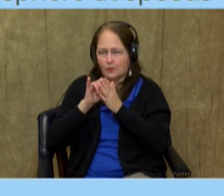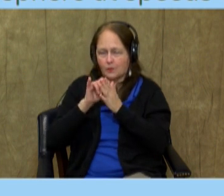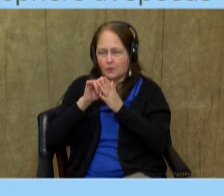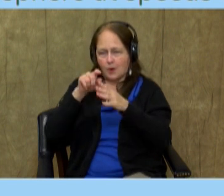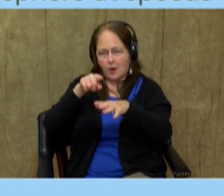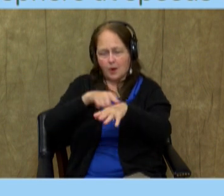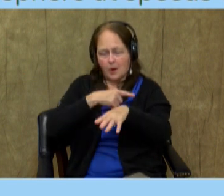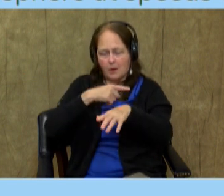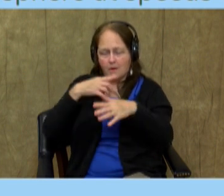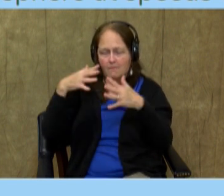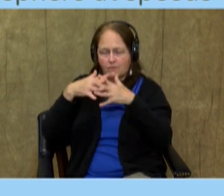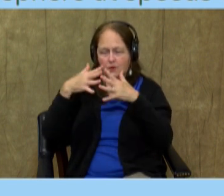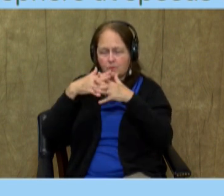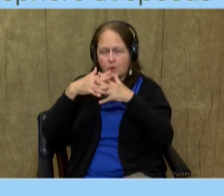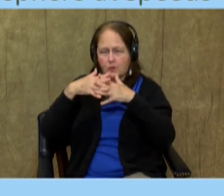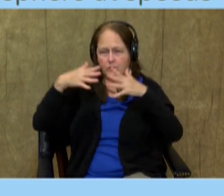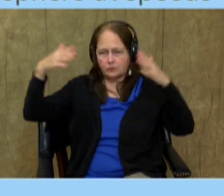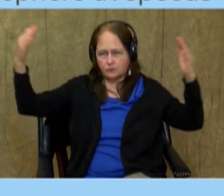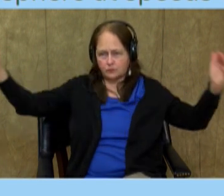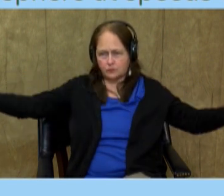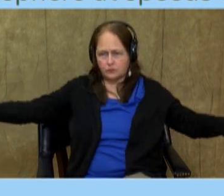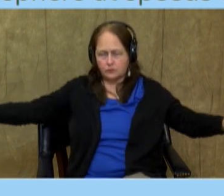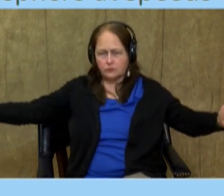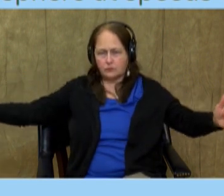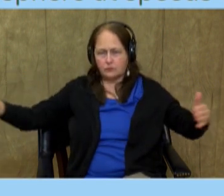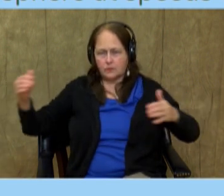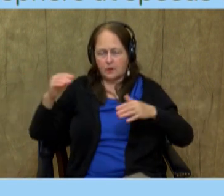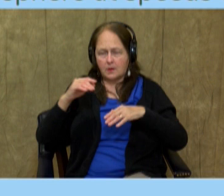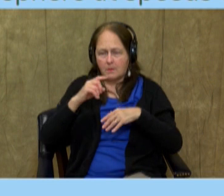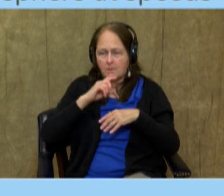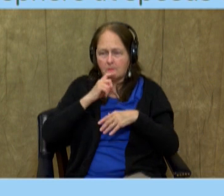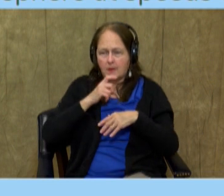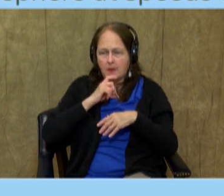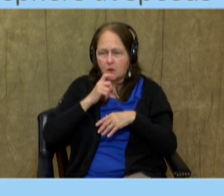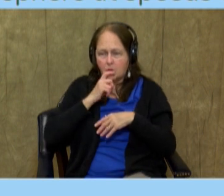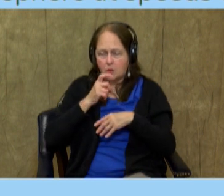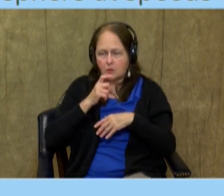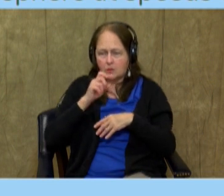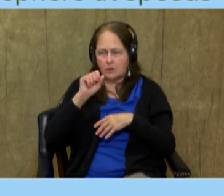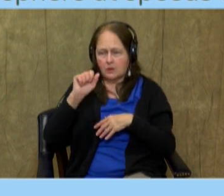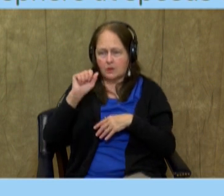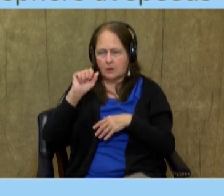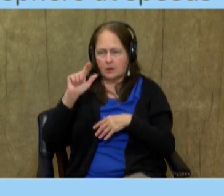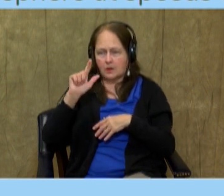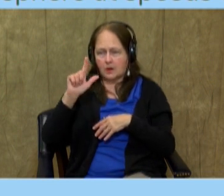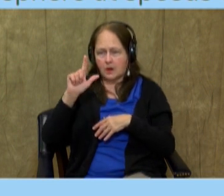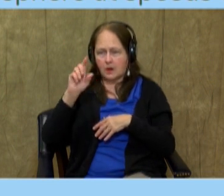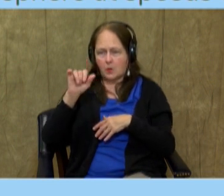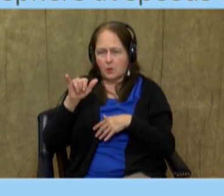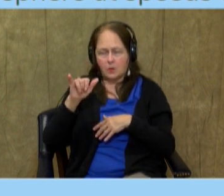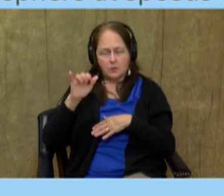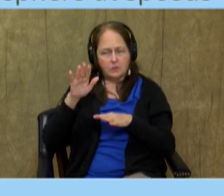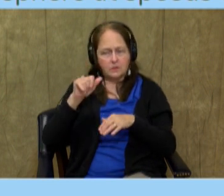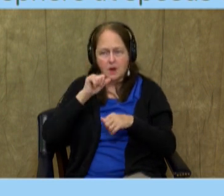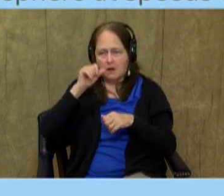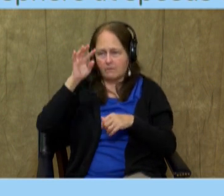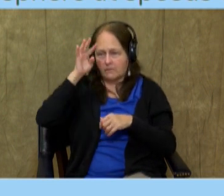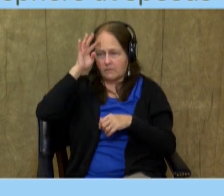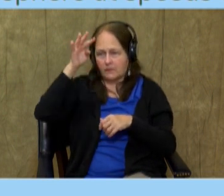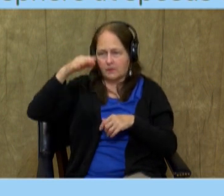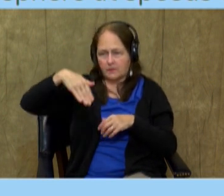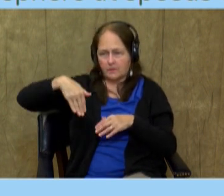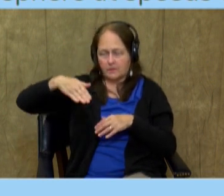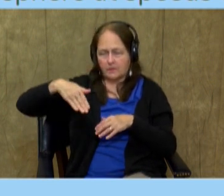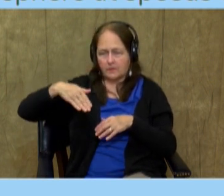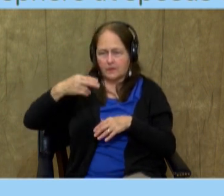of a football field and made of new metal alloys, some of which have not even been invented, capable of